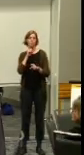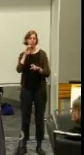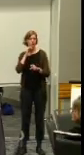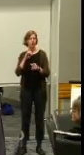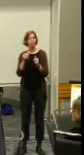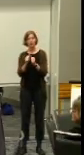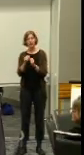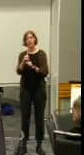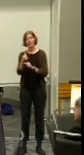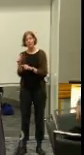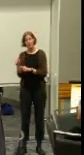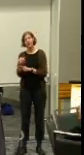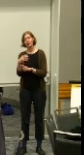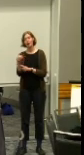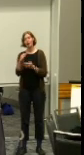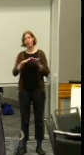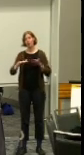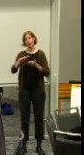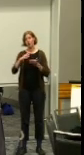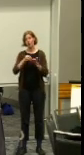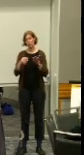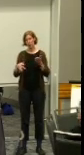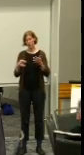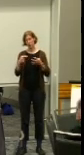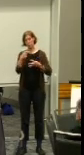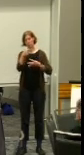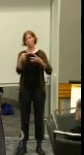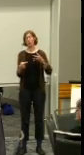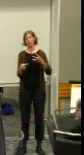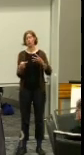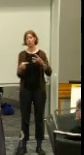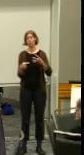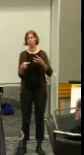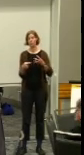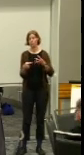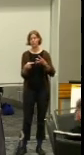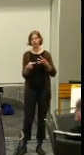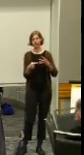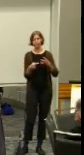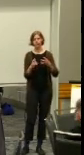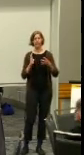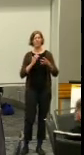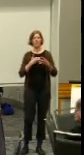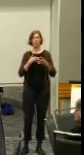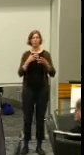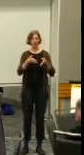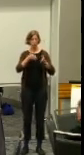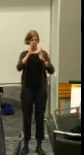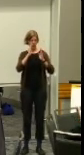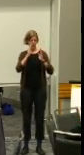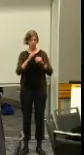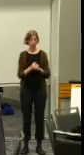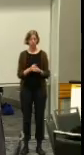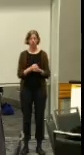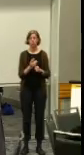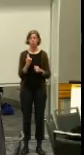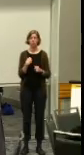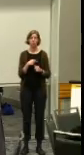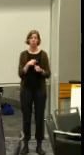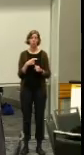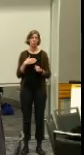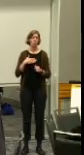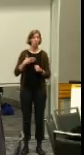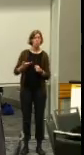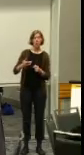students. But that said, we're also open to other residents, and that's not the finality of it. We're really open to that.